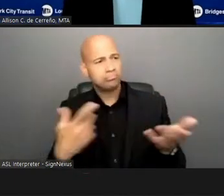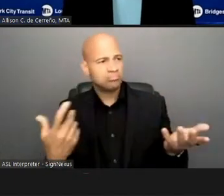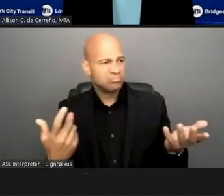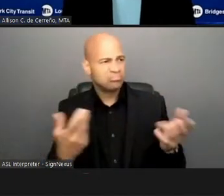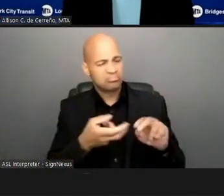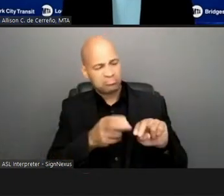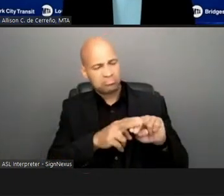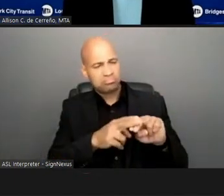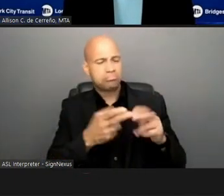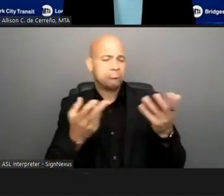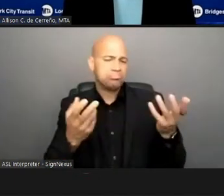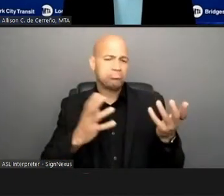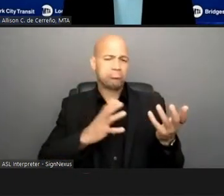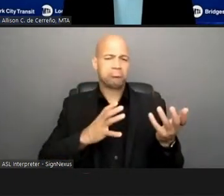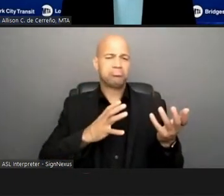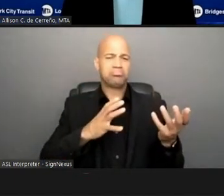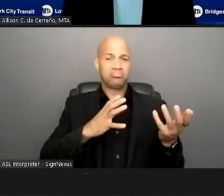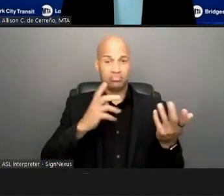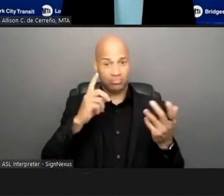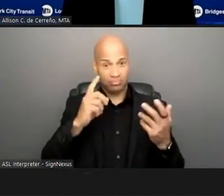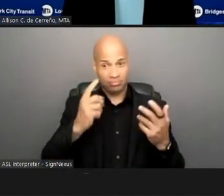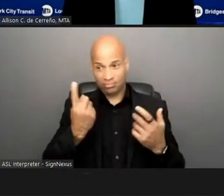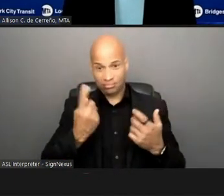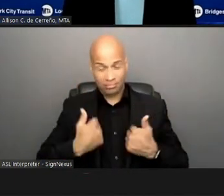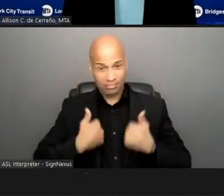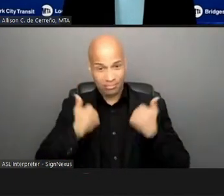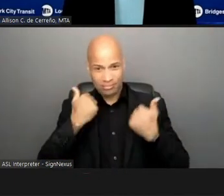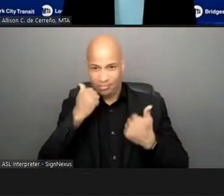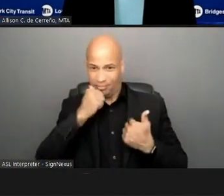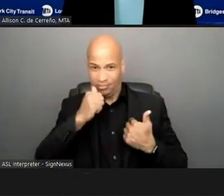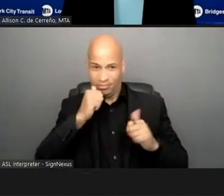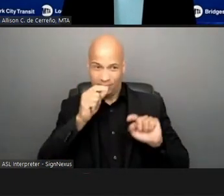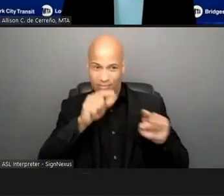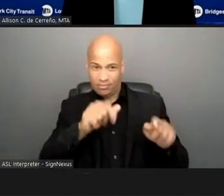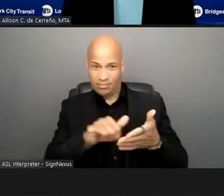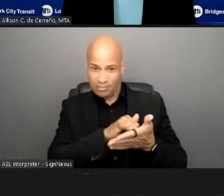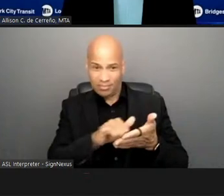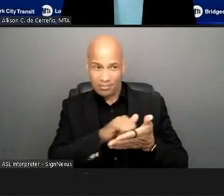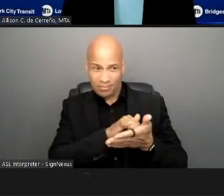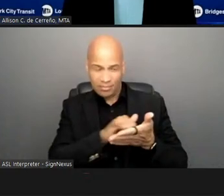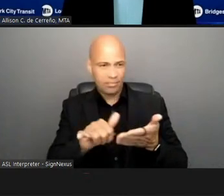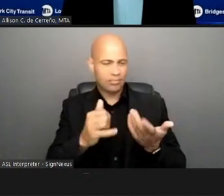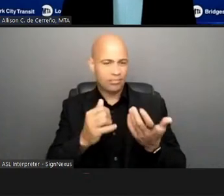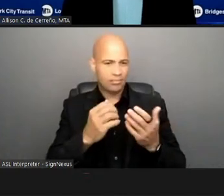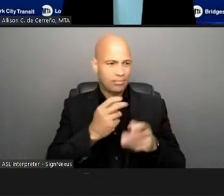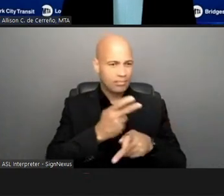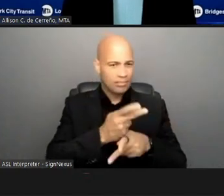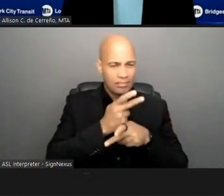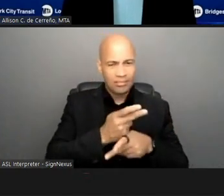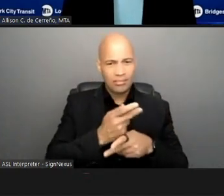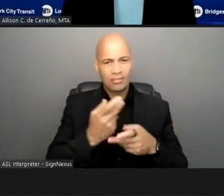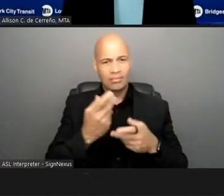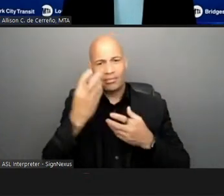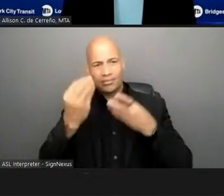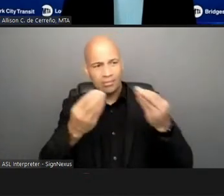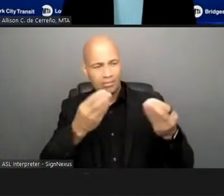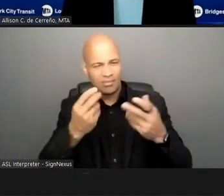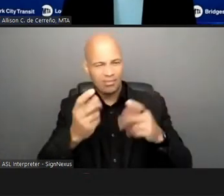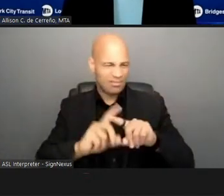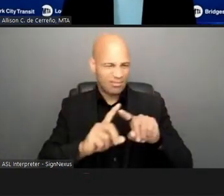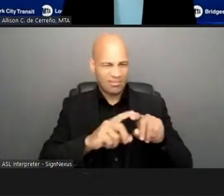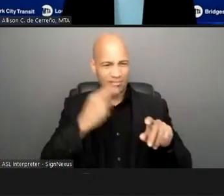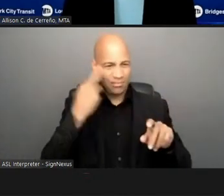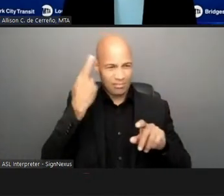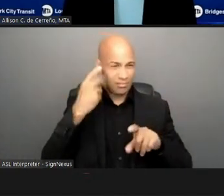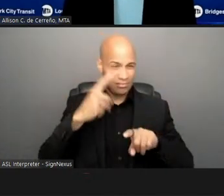May slide however for someone who lives in New York and is commuting daily into Manhattan for work or health care or even for family outings and for various reasons can't